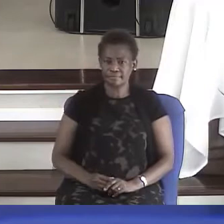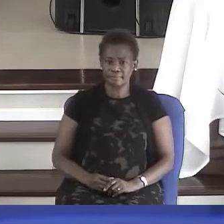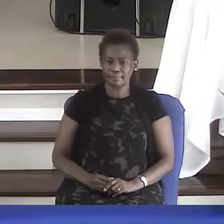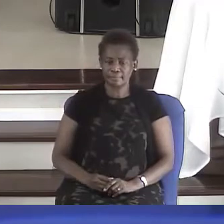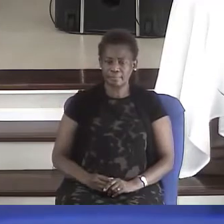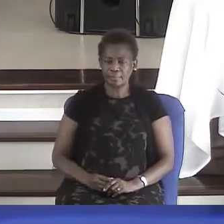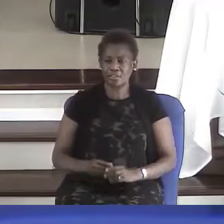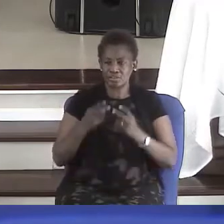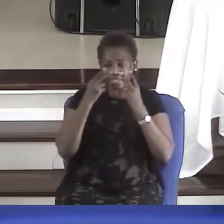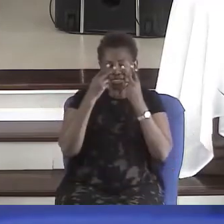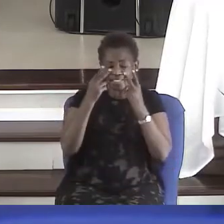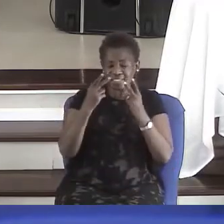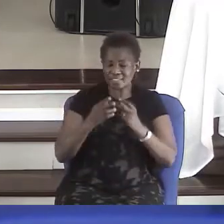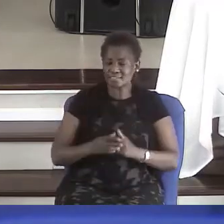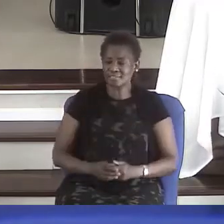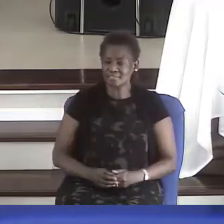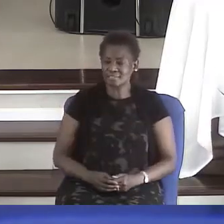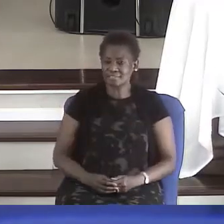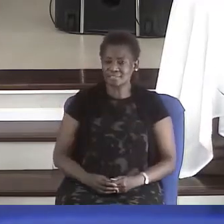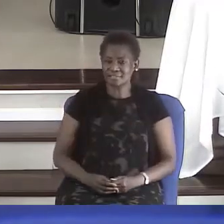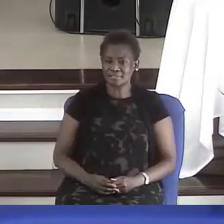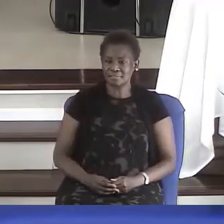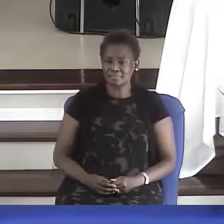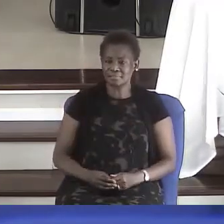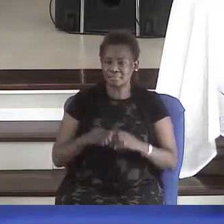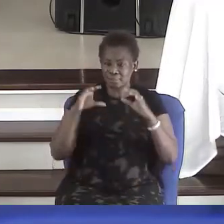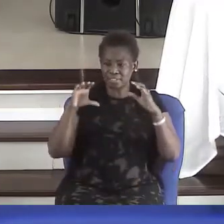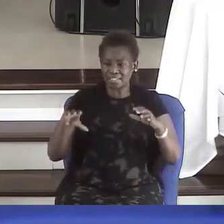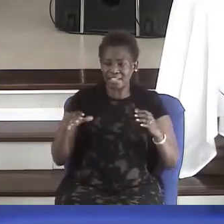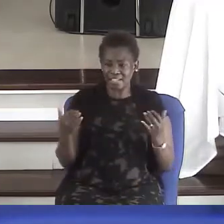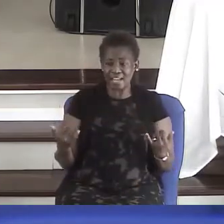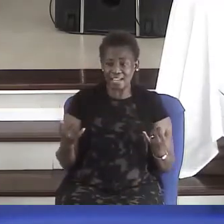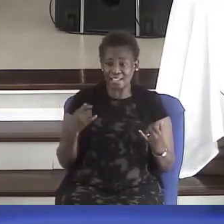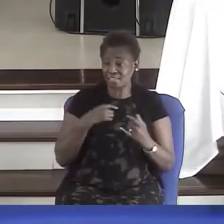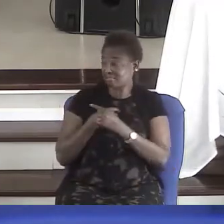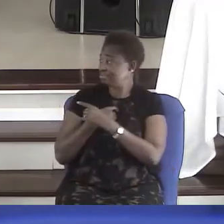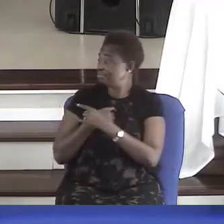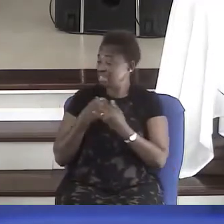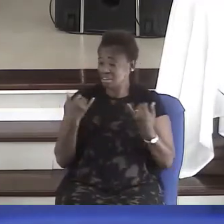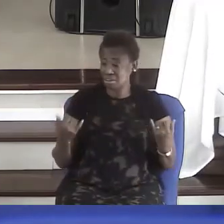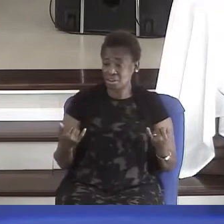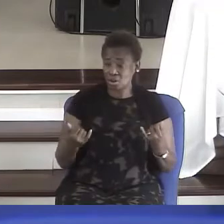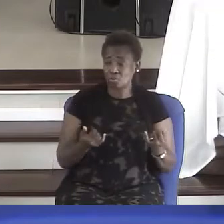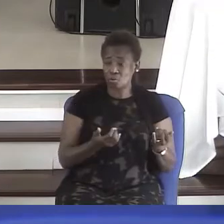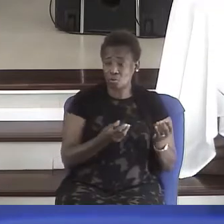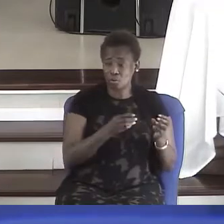But can I now carry you from Isaiah to John?